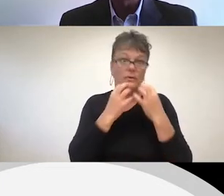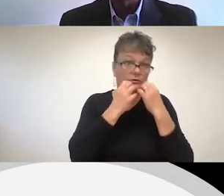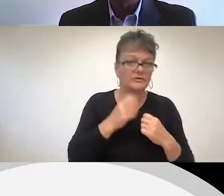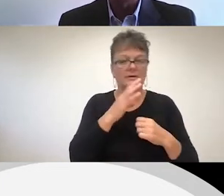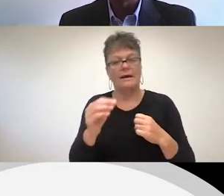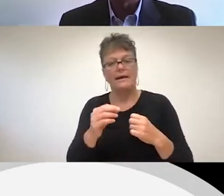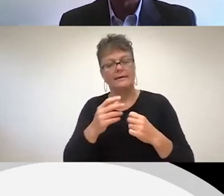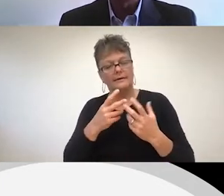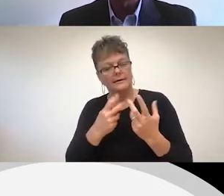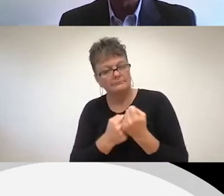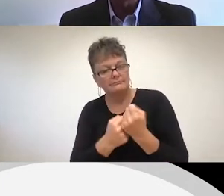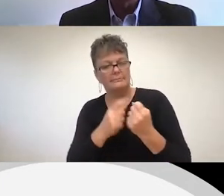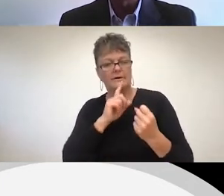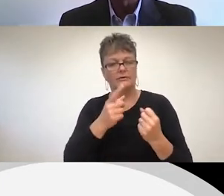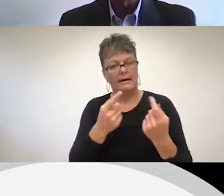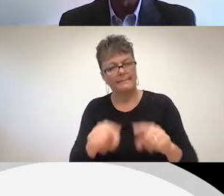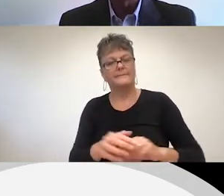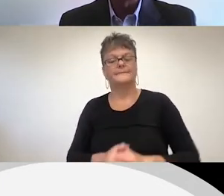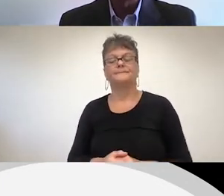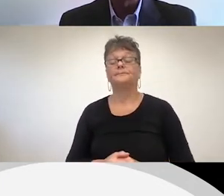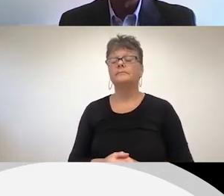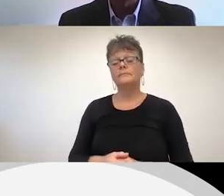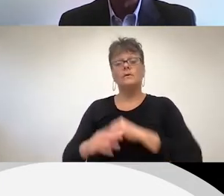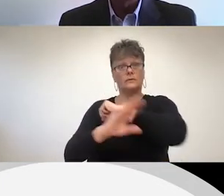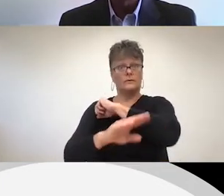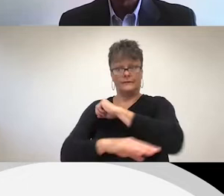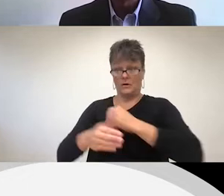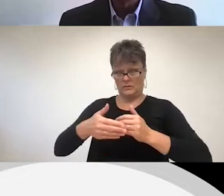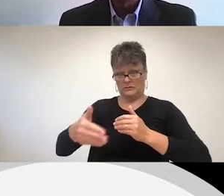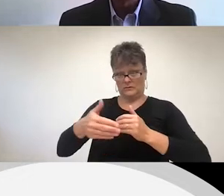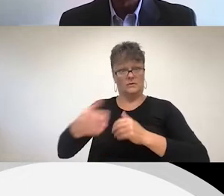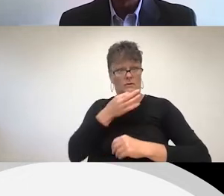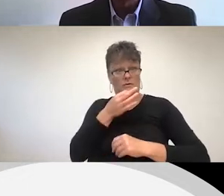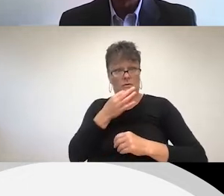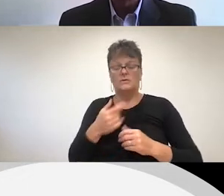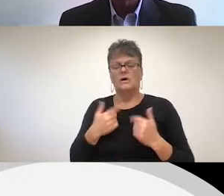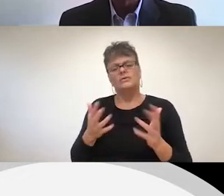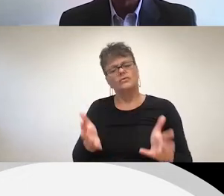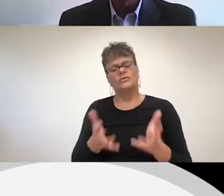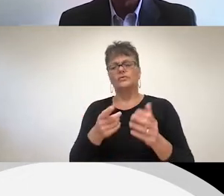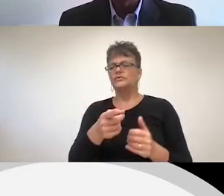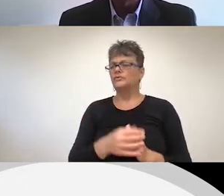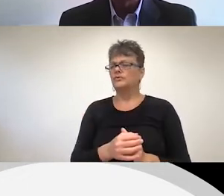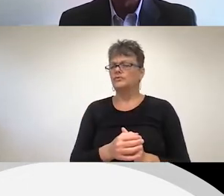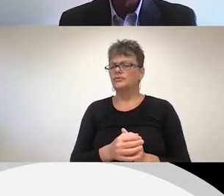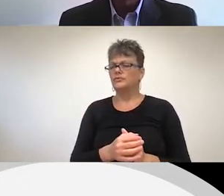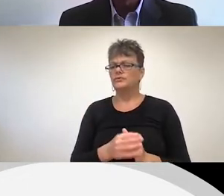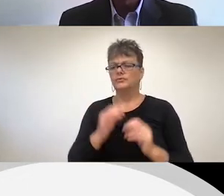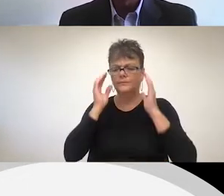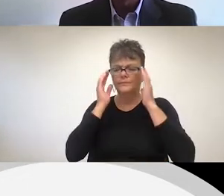we approach the fall semester, I would encourage you as well to have those considerations